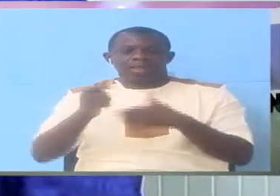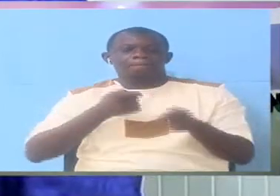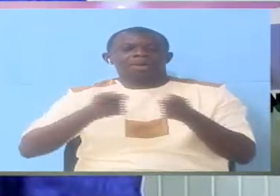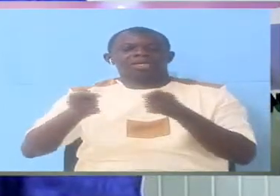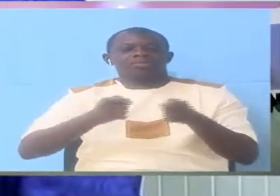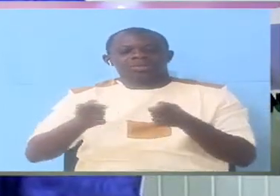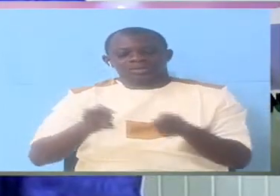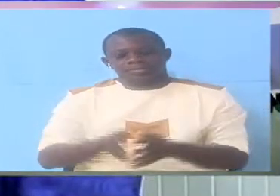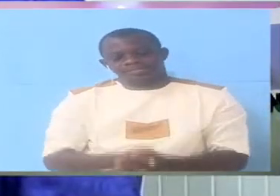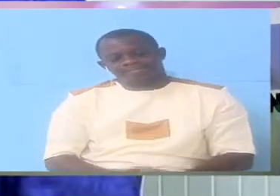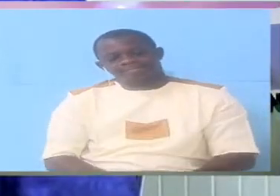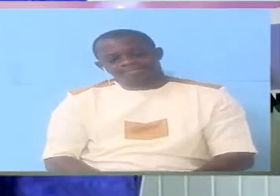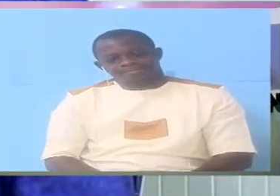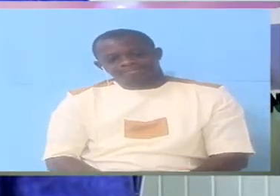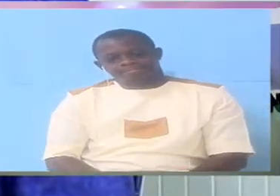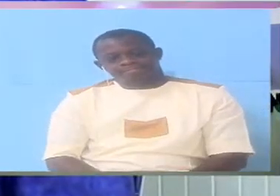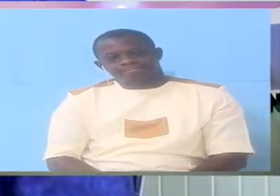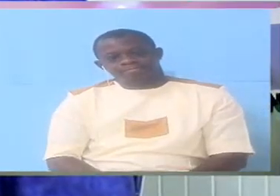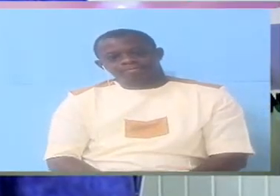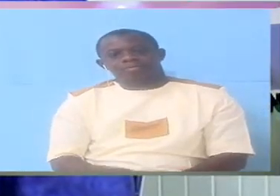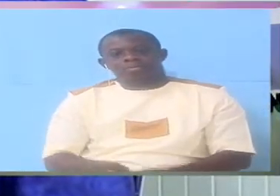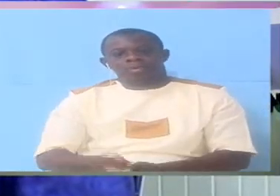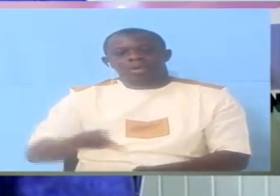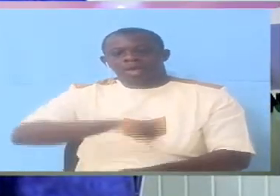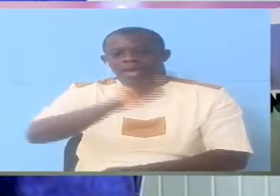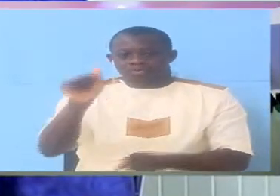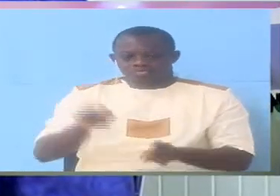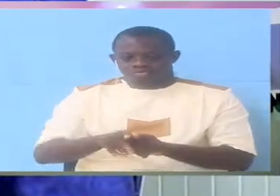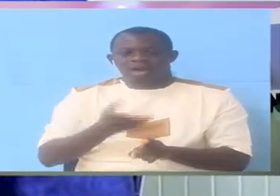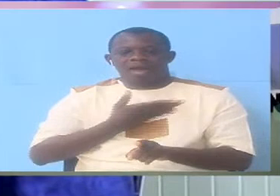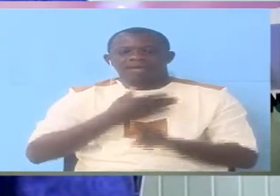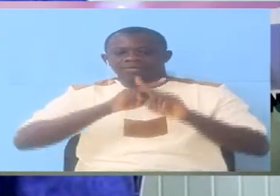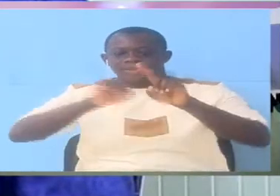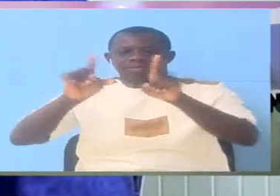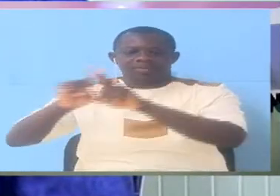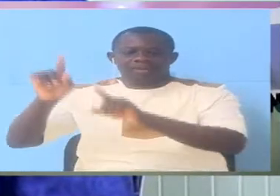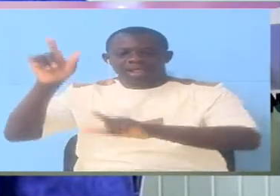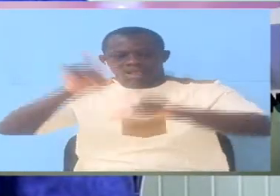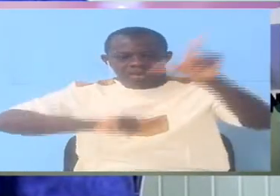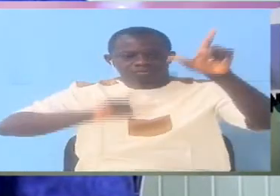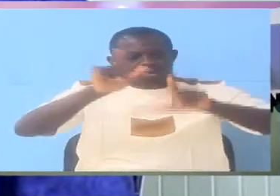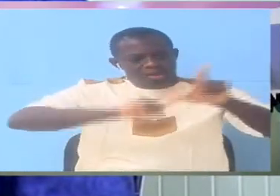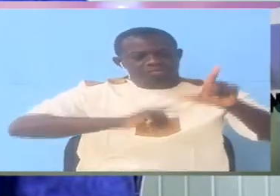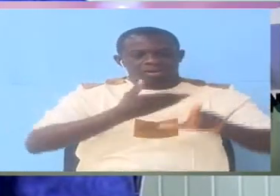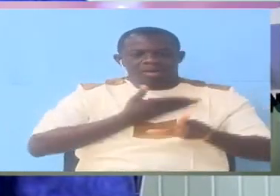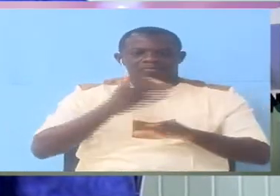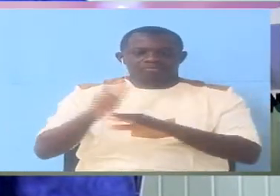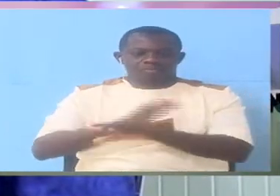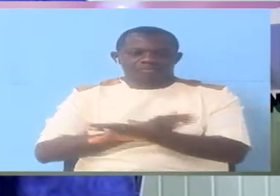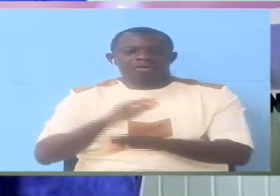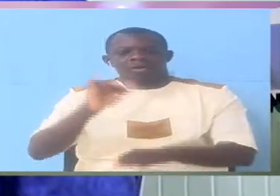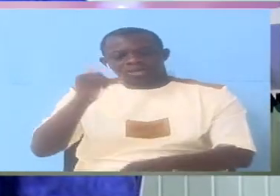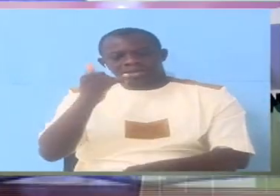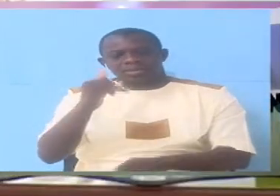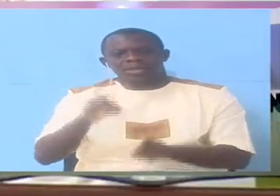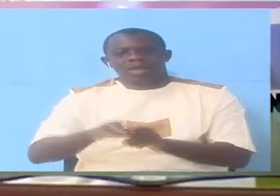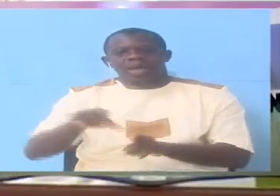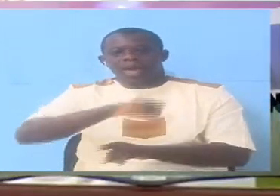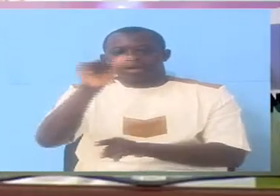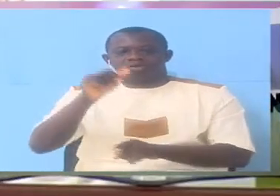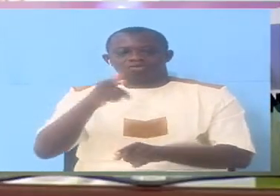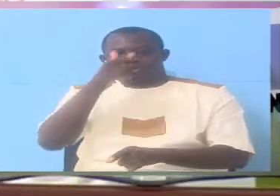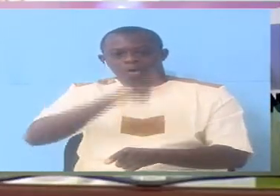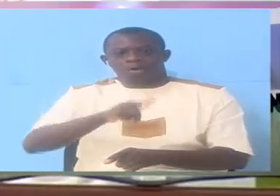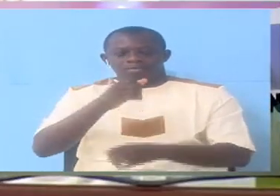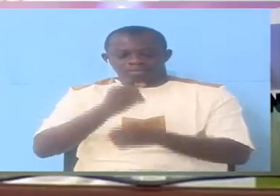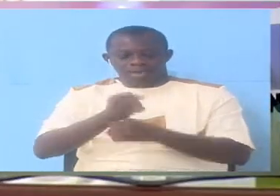de topotoro kunyal. And you rose through the ranks. Natana lama kamo natana kasele. You became Chief